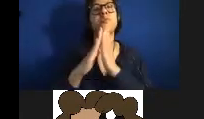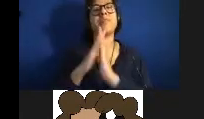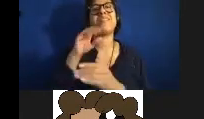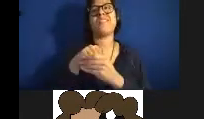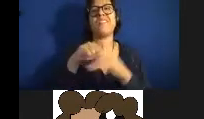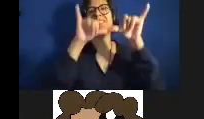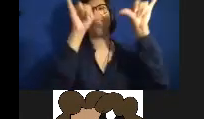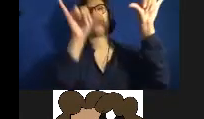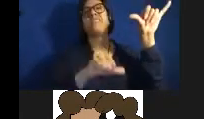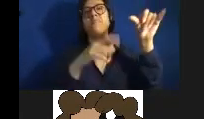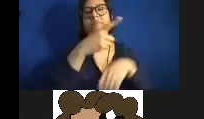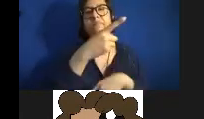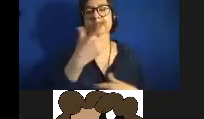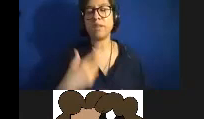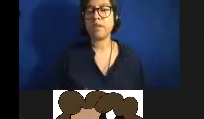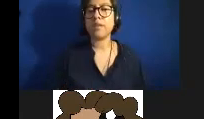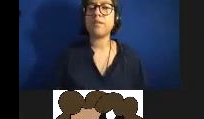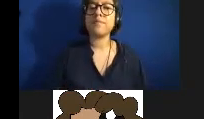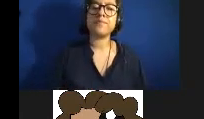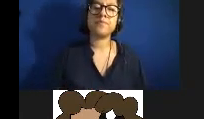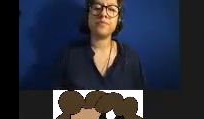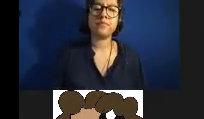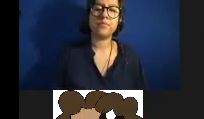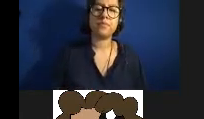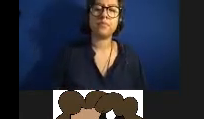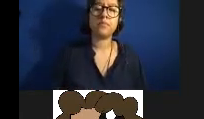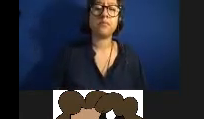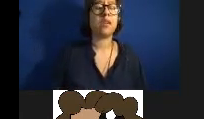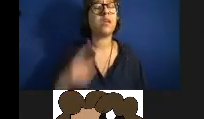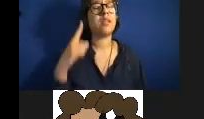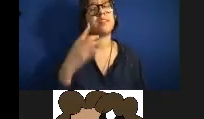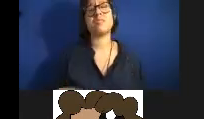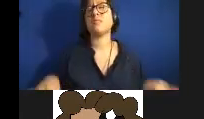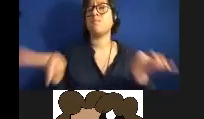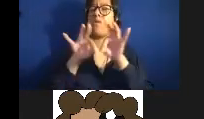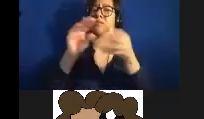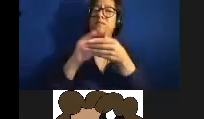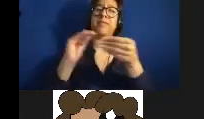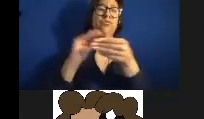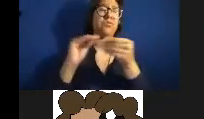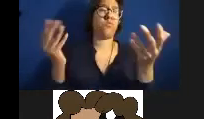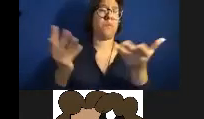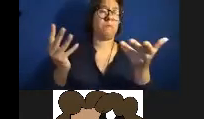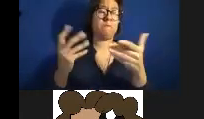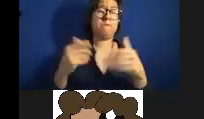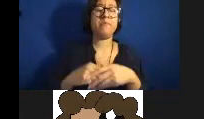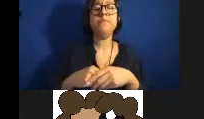One thing is, that is important to bring up, I believe, is